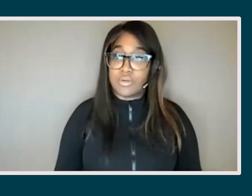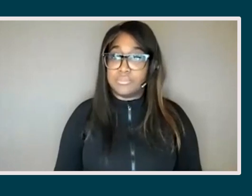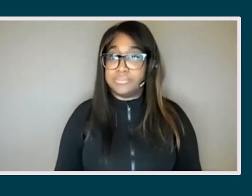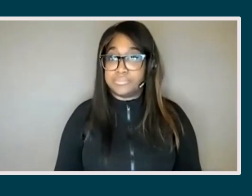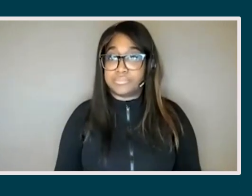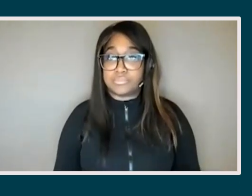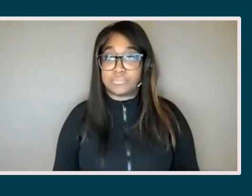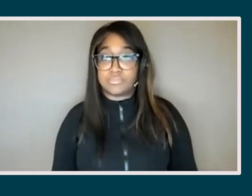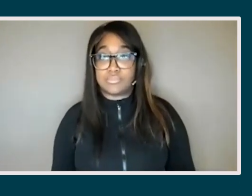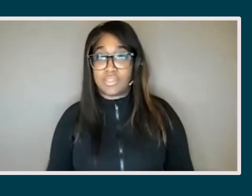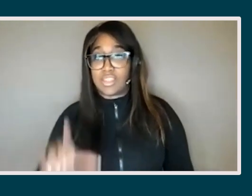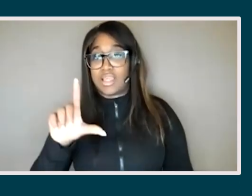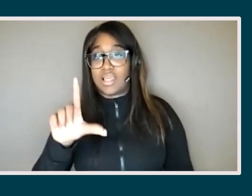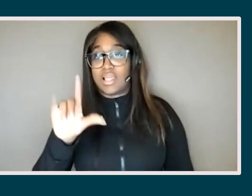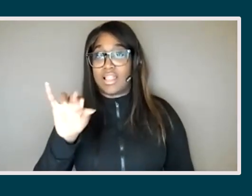Wow.